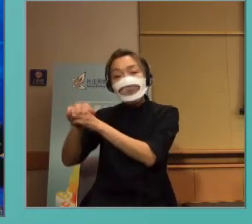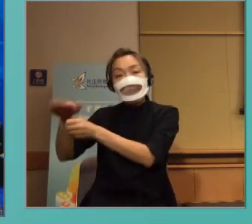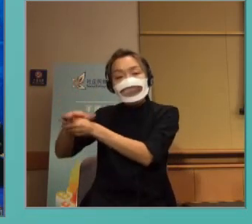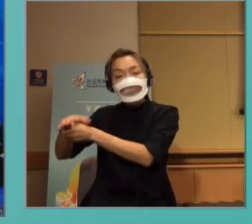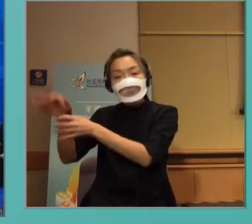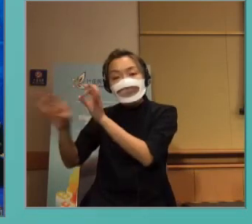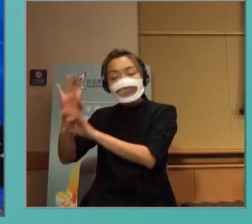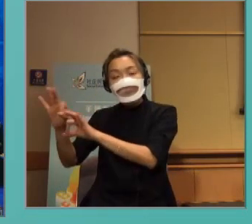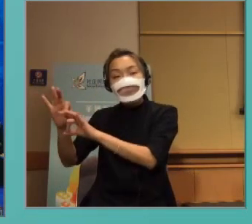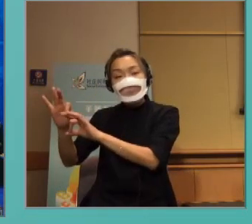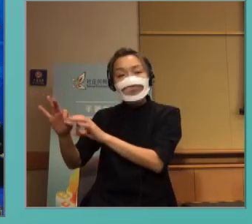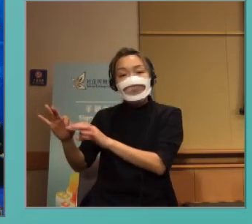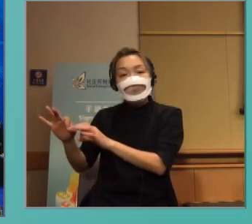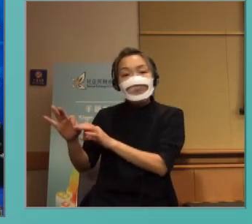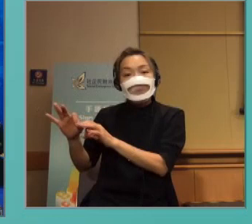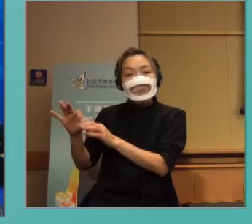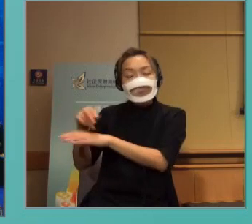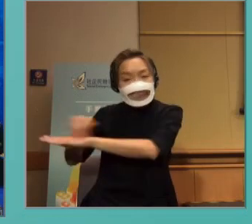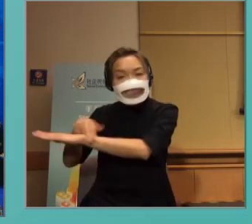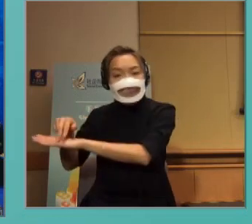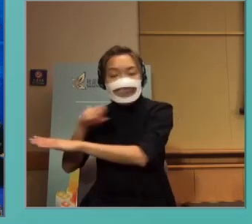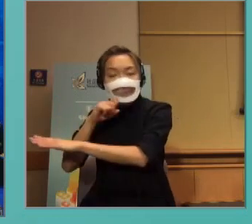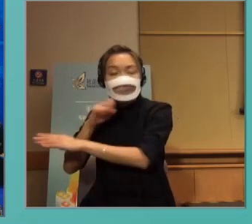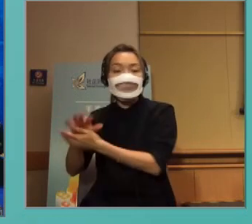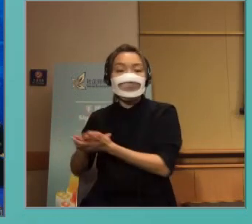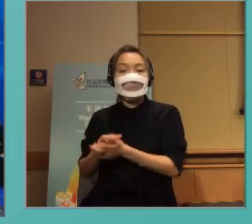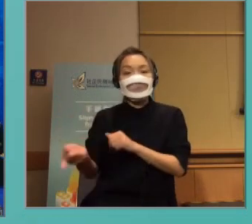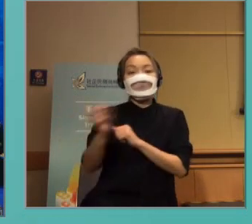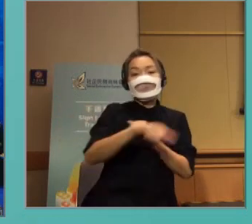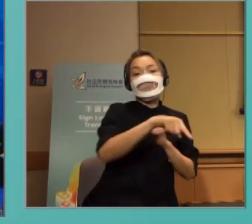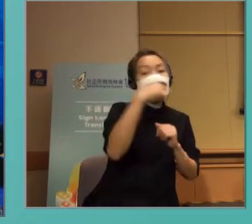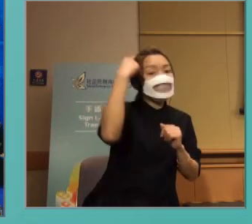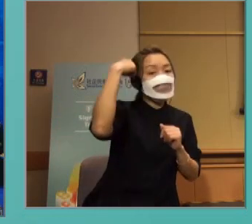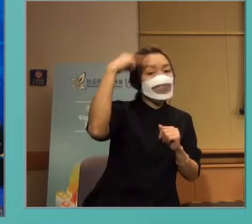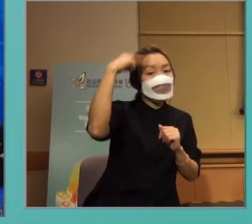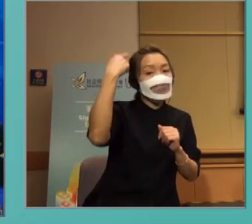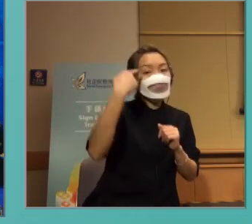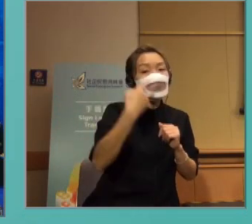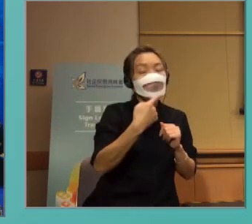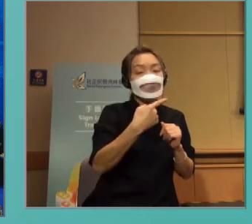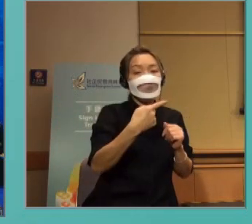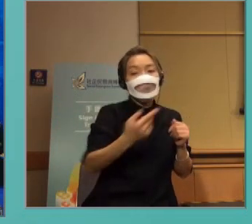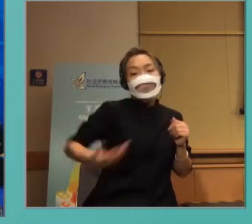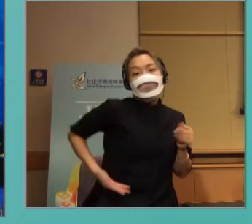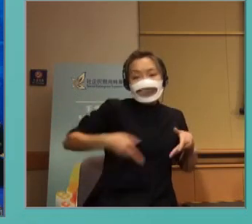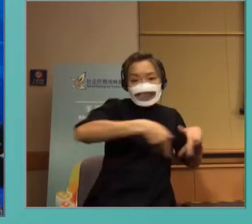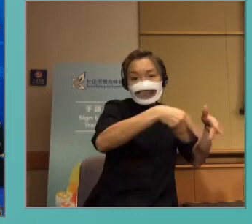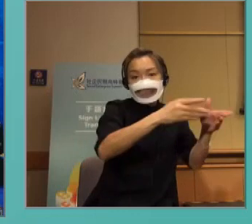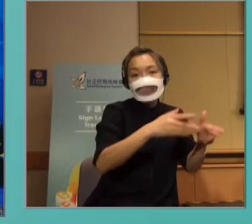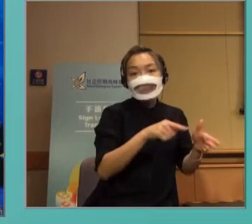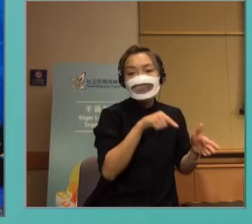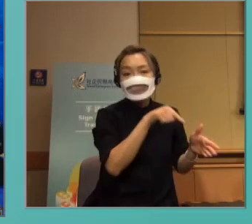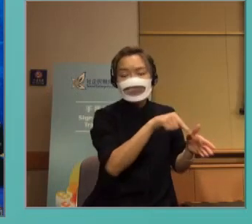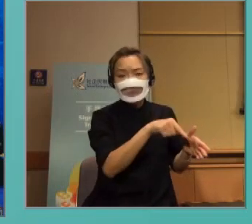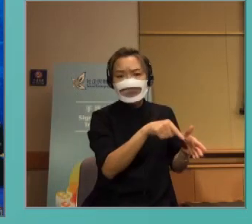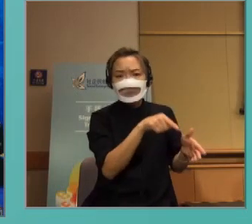side, which is the part that does need quite a bit of regulation, because it basically is no different than dealing with the money policies that we deal in the physical world.